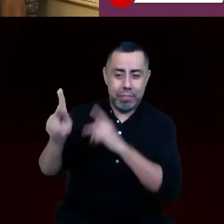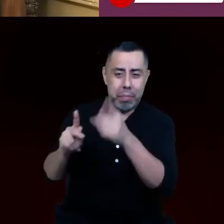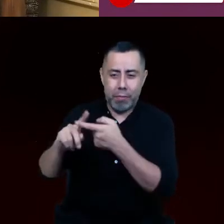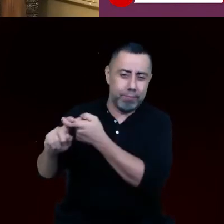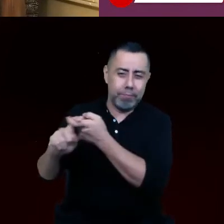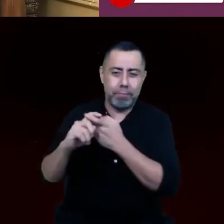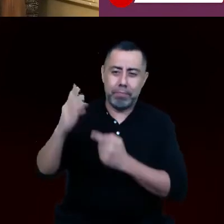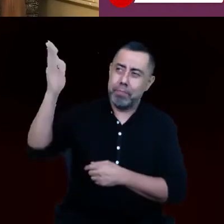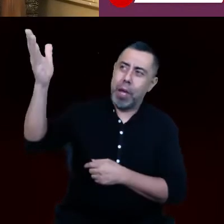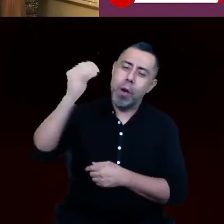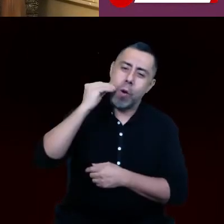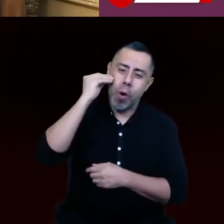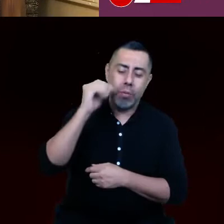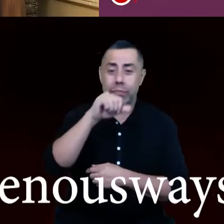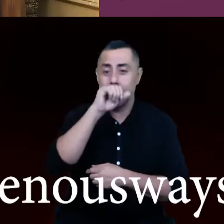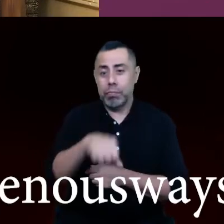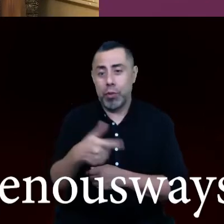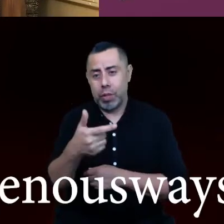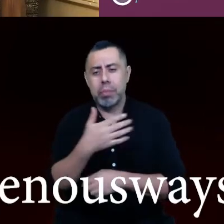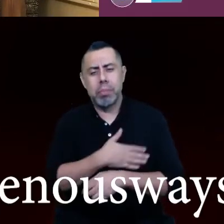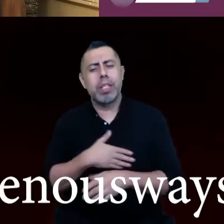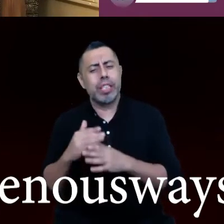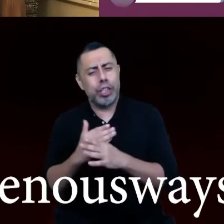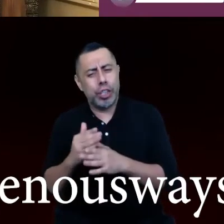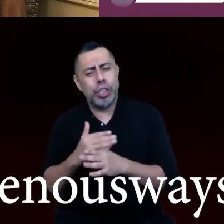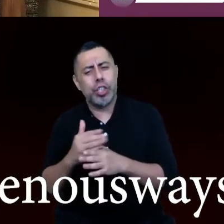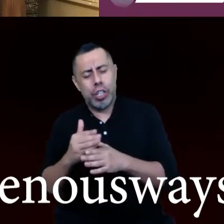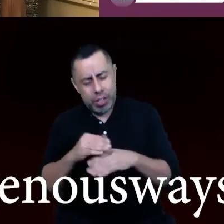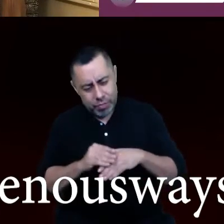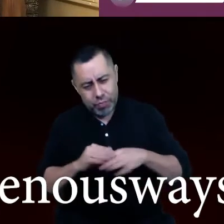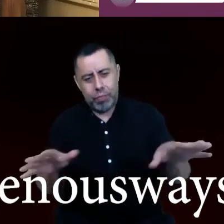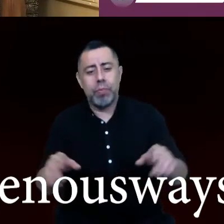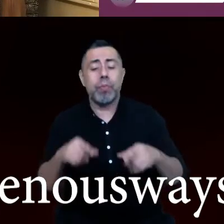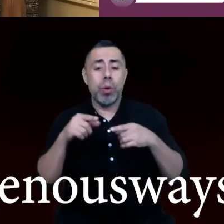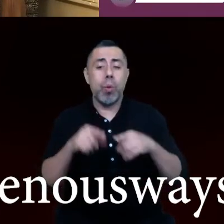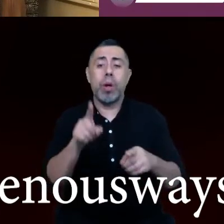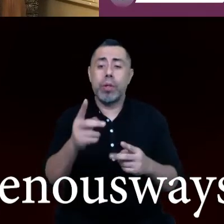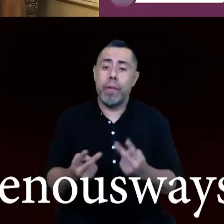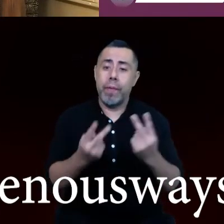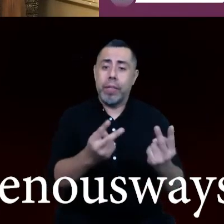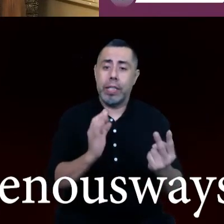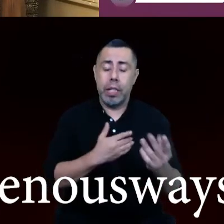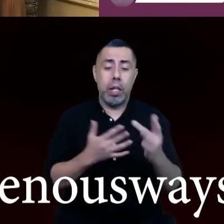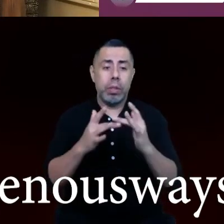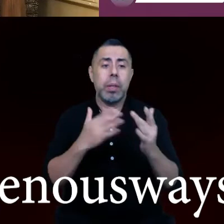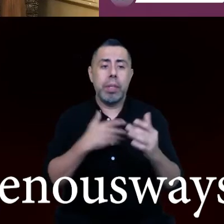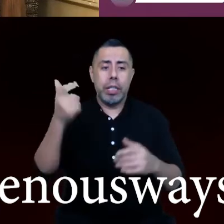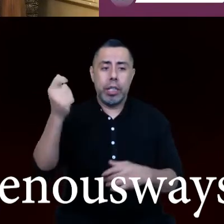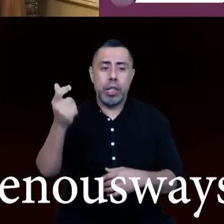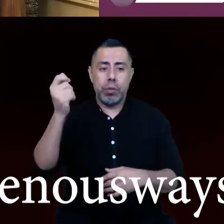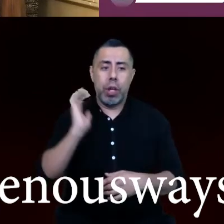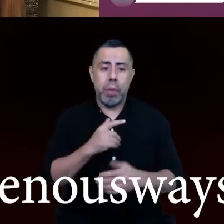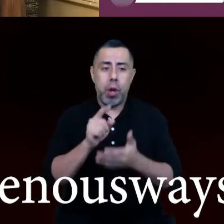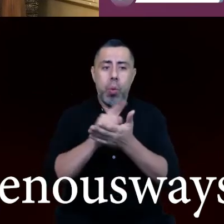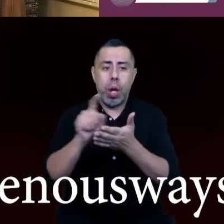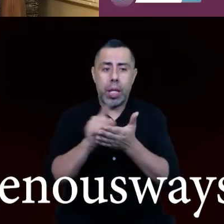share this space, please do. While you're at our website, indigenousways.org, please subscribe to our weekly newsletter. And